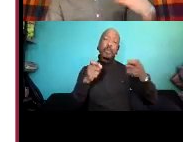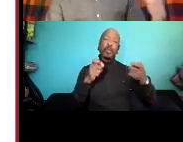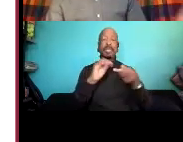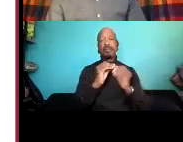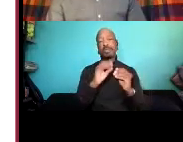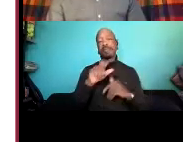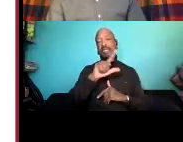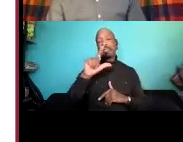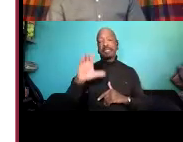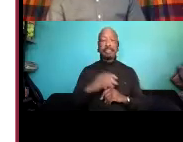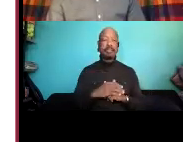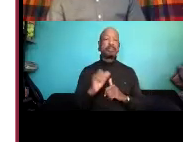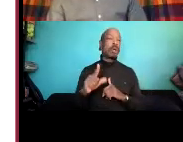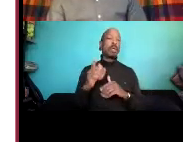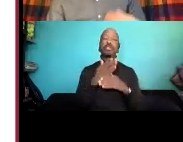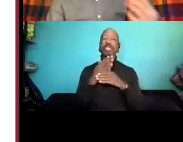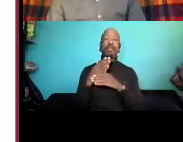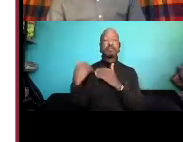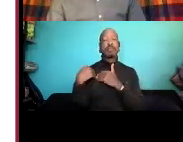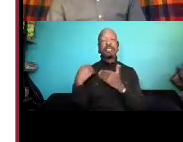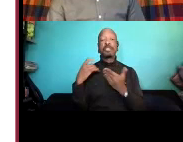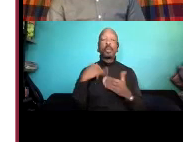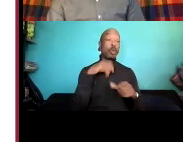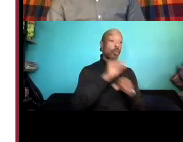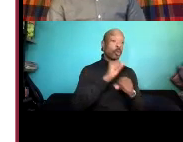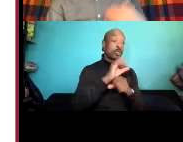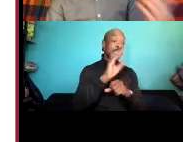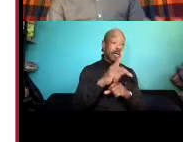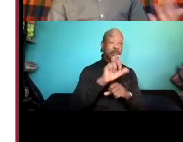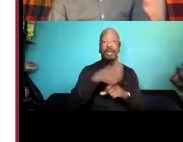And so when this comes to workers' compensation or other areas of law,